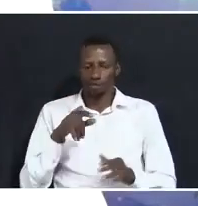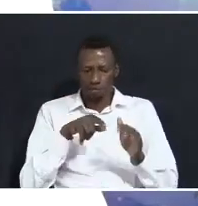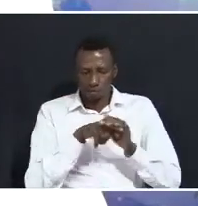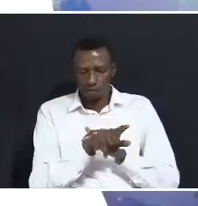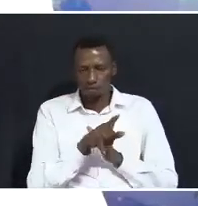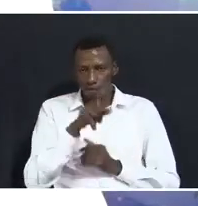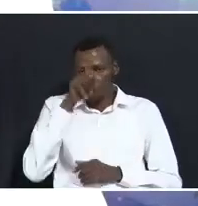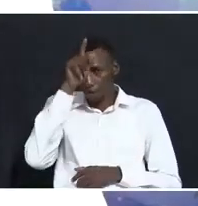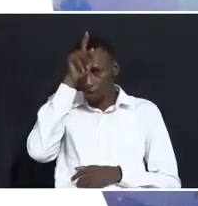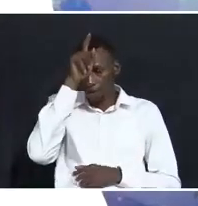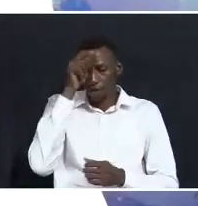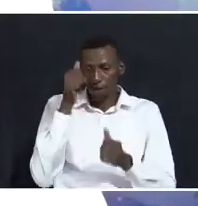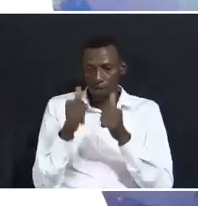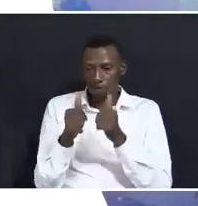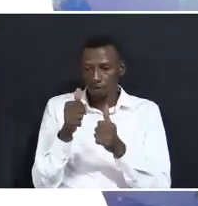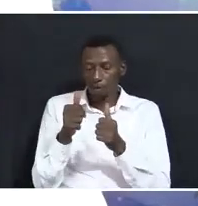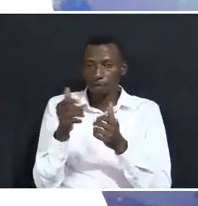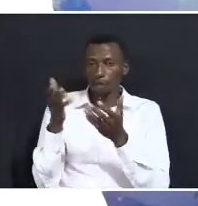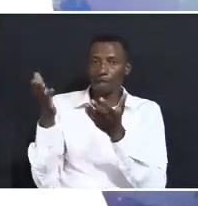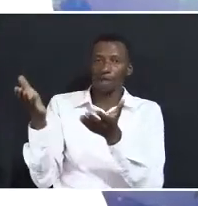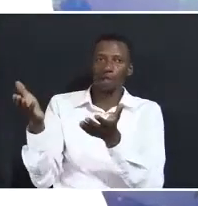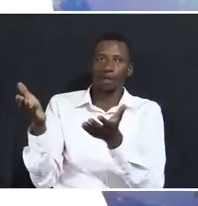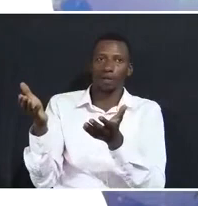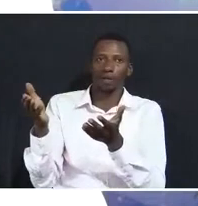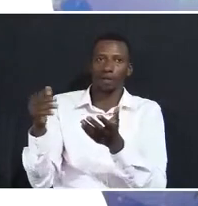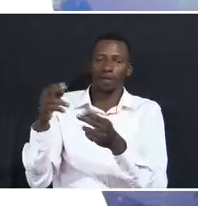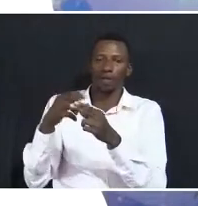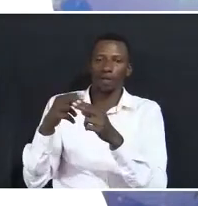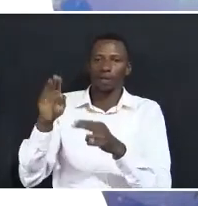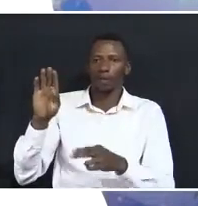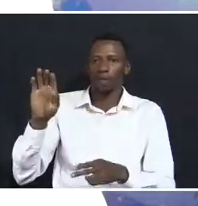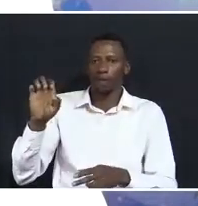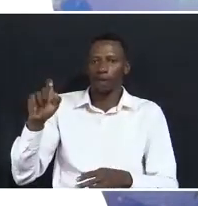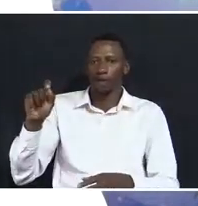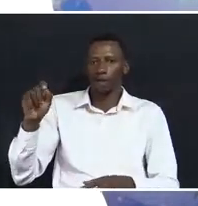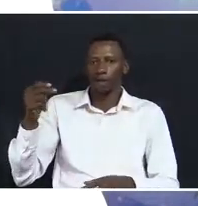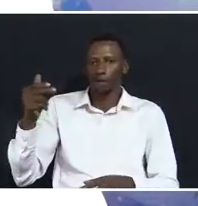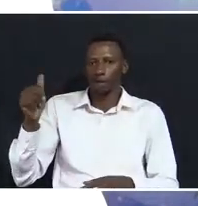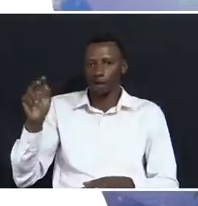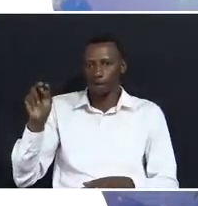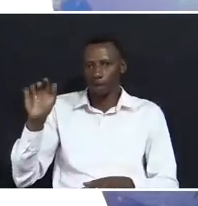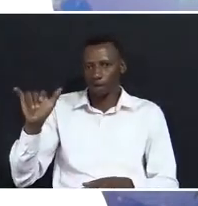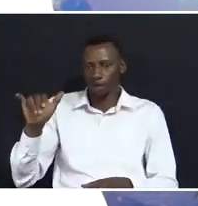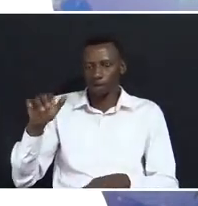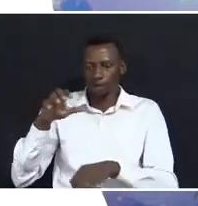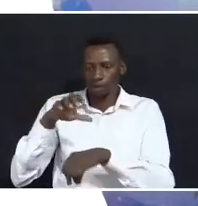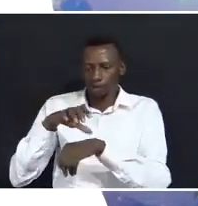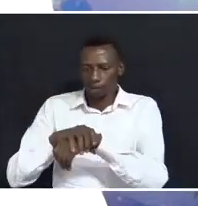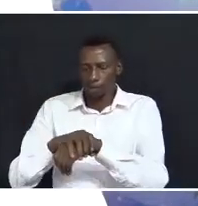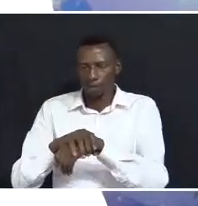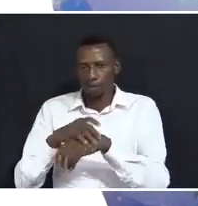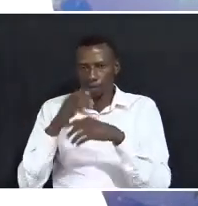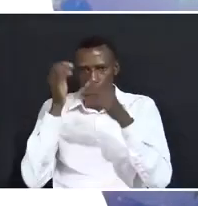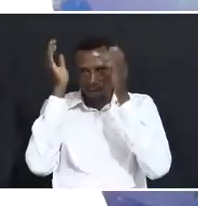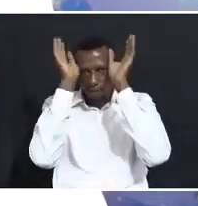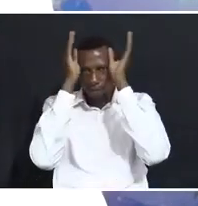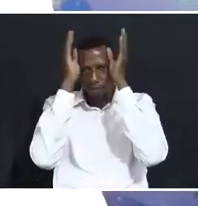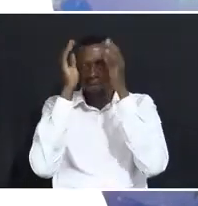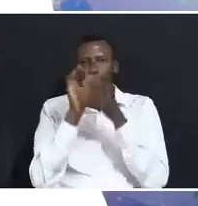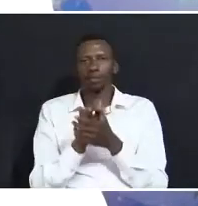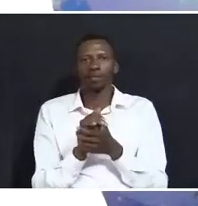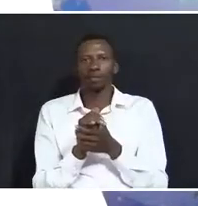village that is over against them, Bethany, and get a colt. And they went,